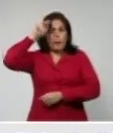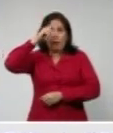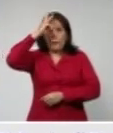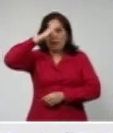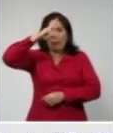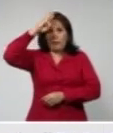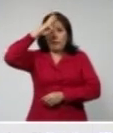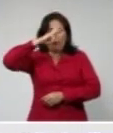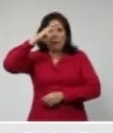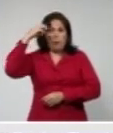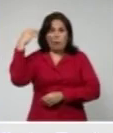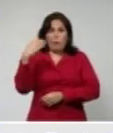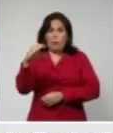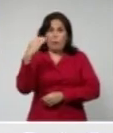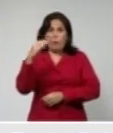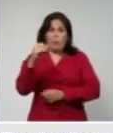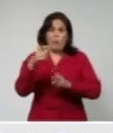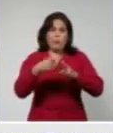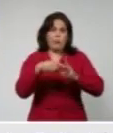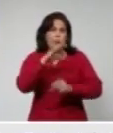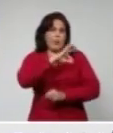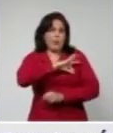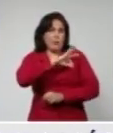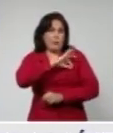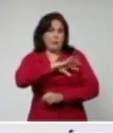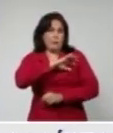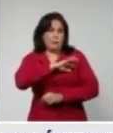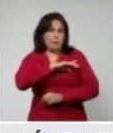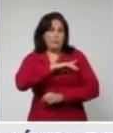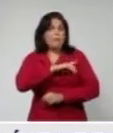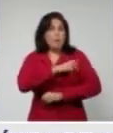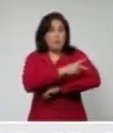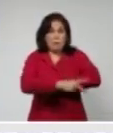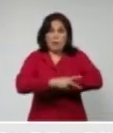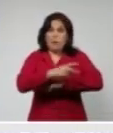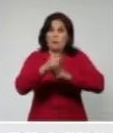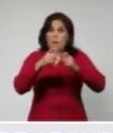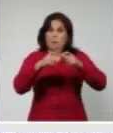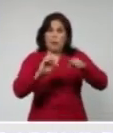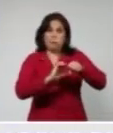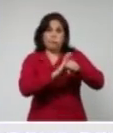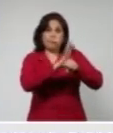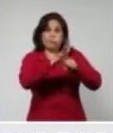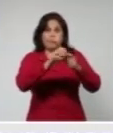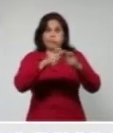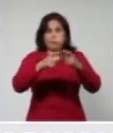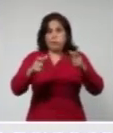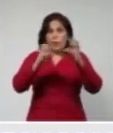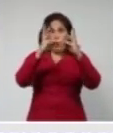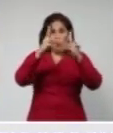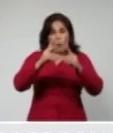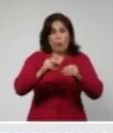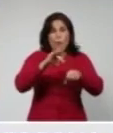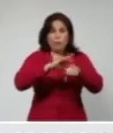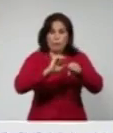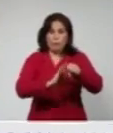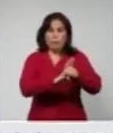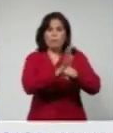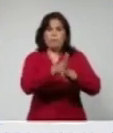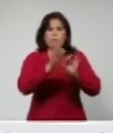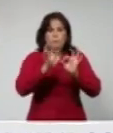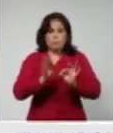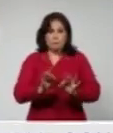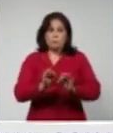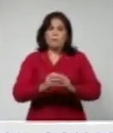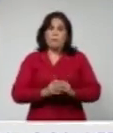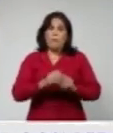in 6th, 7th and 8th place on the list of countries with the highest confirmed case